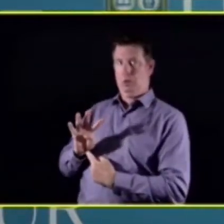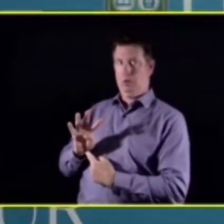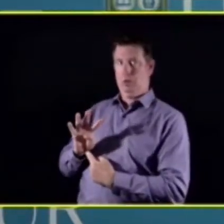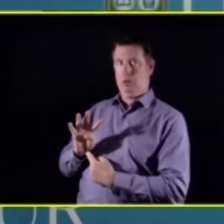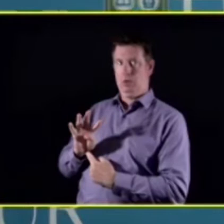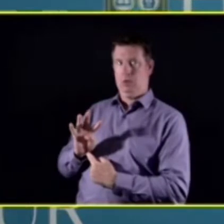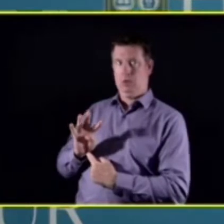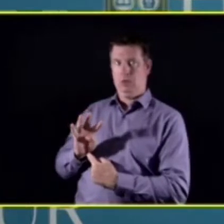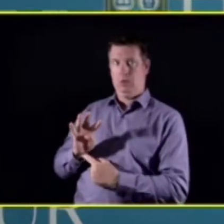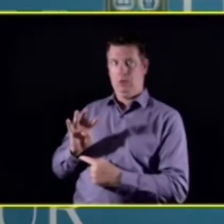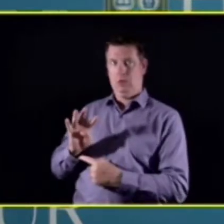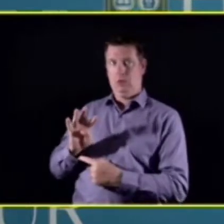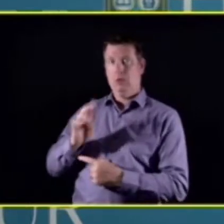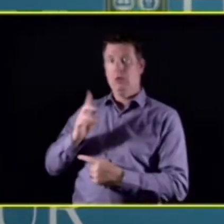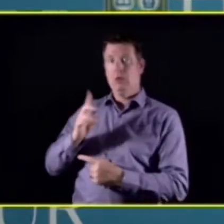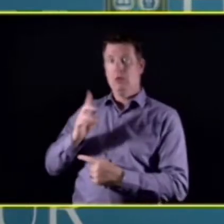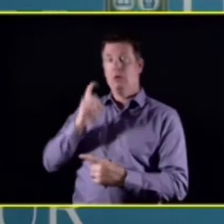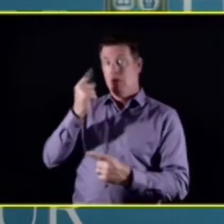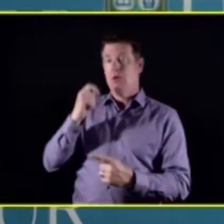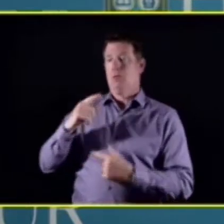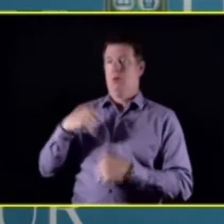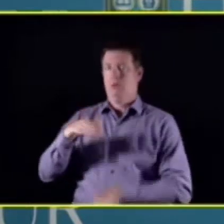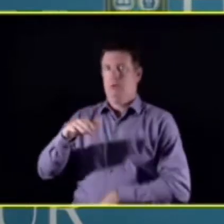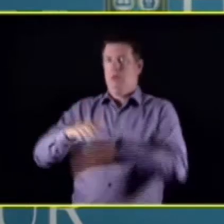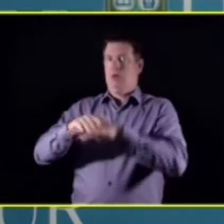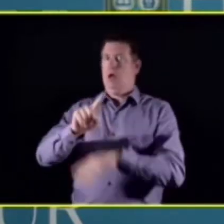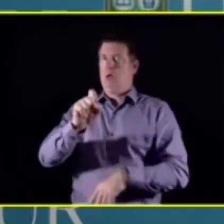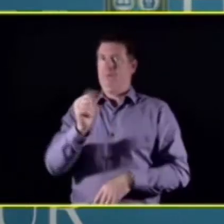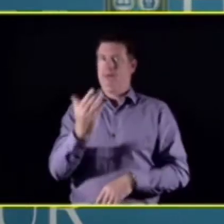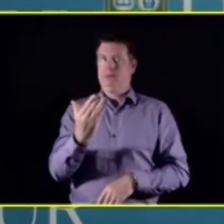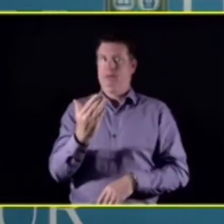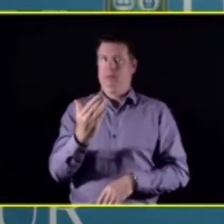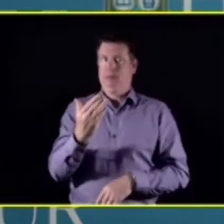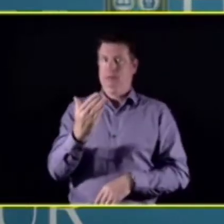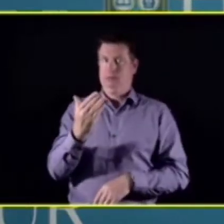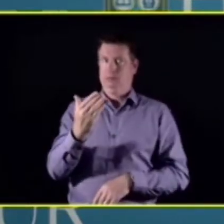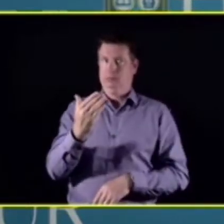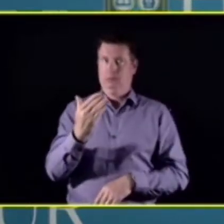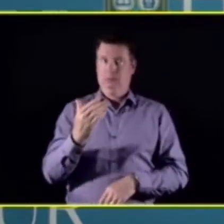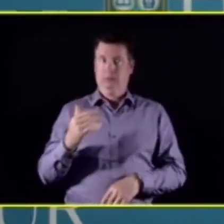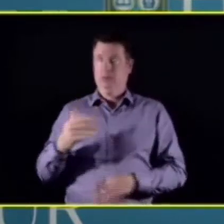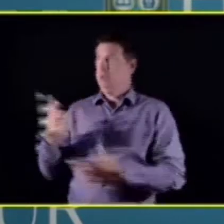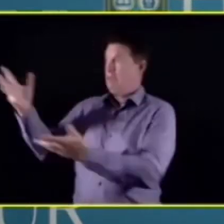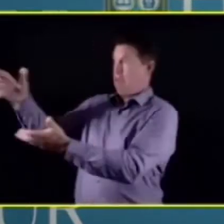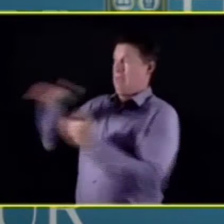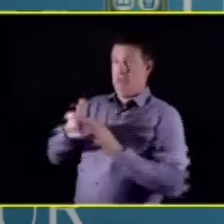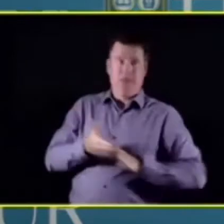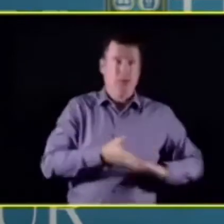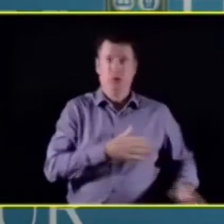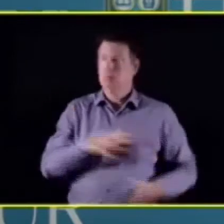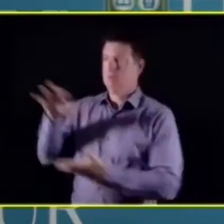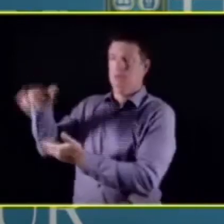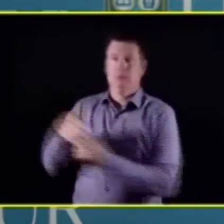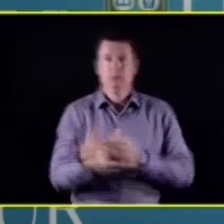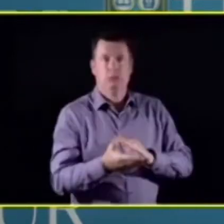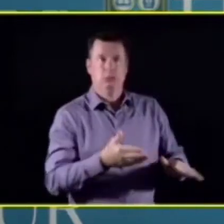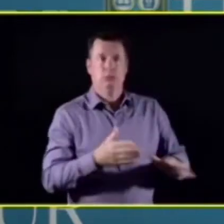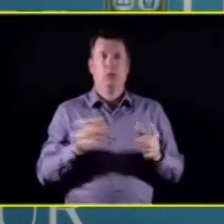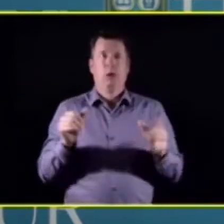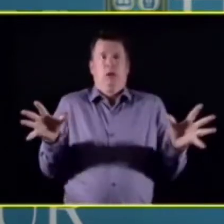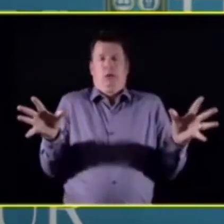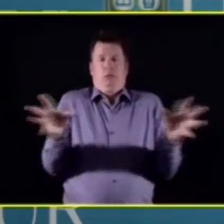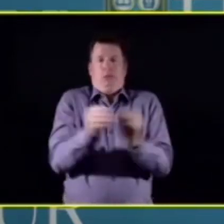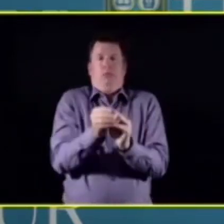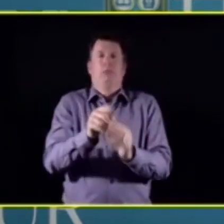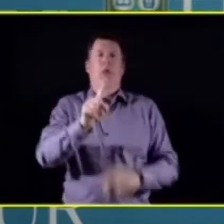we followed a curve. If you look at the hospital curve, that kind of steadily goes up and then kind of flattens out. We were 2 weeks behind that because